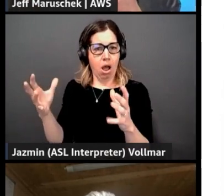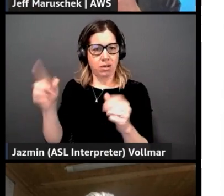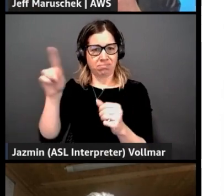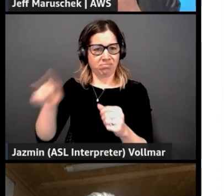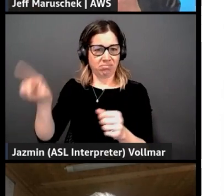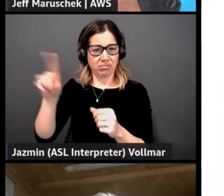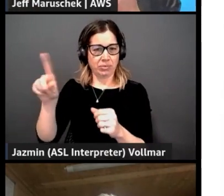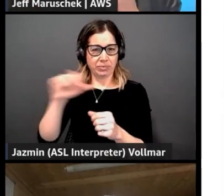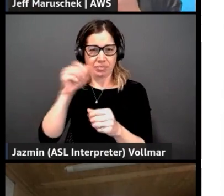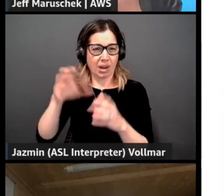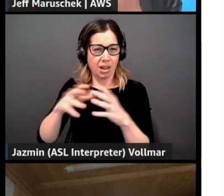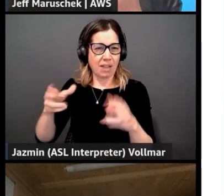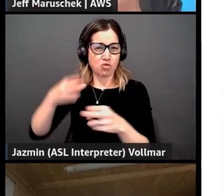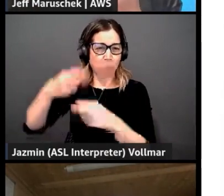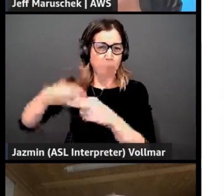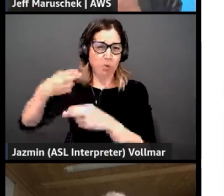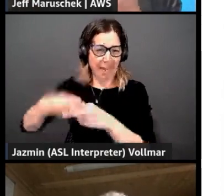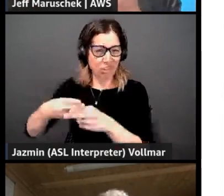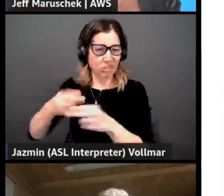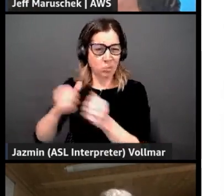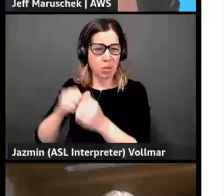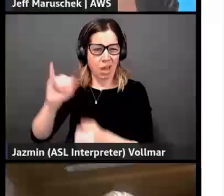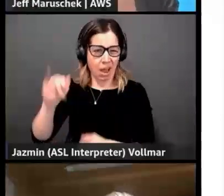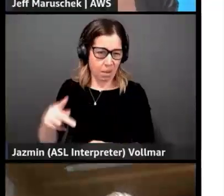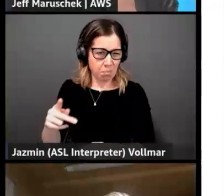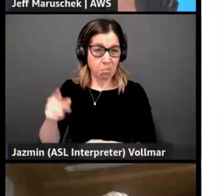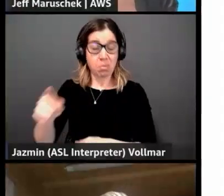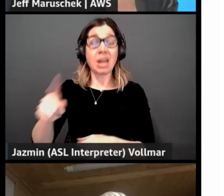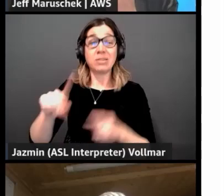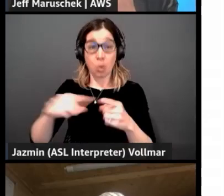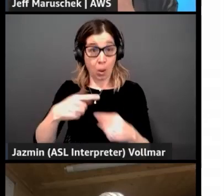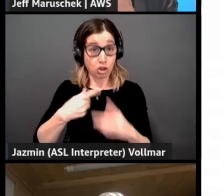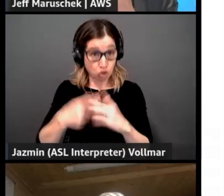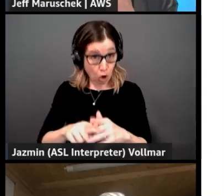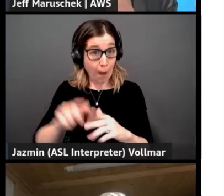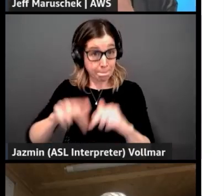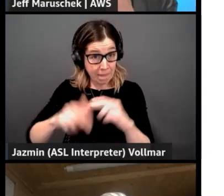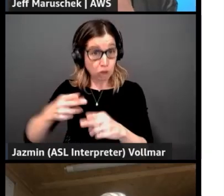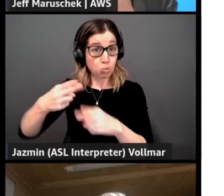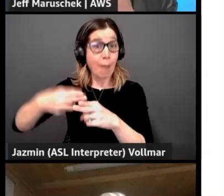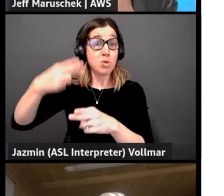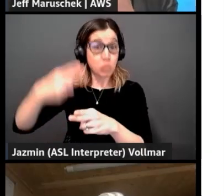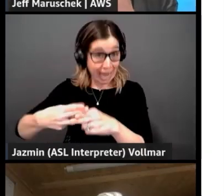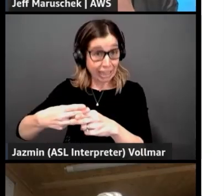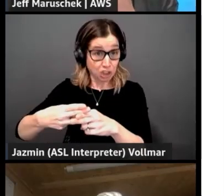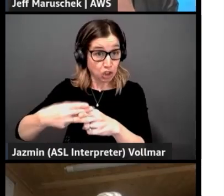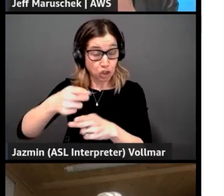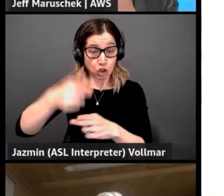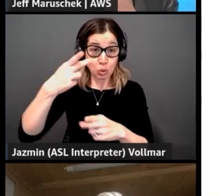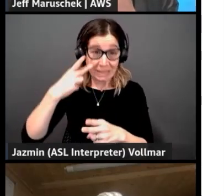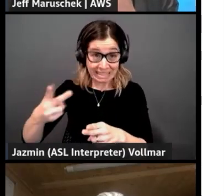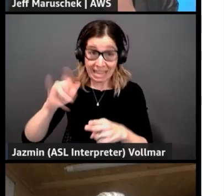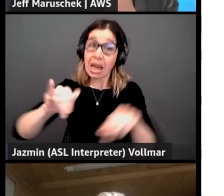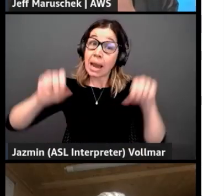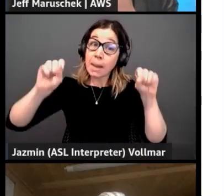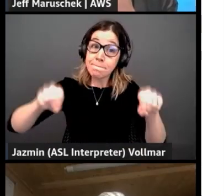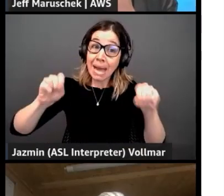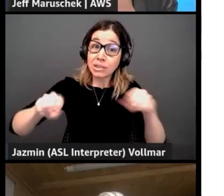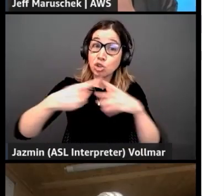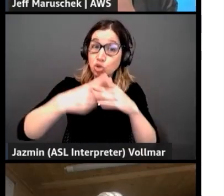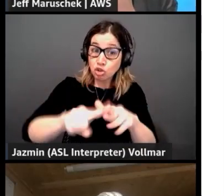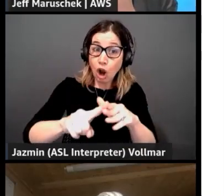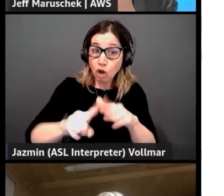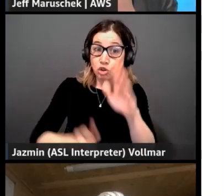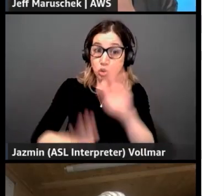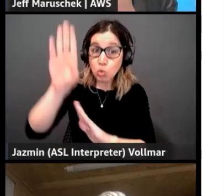IPs. Okay. So once I start to build up reputation, you'll see the capacity starts to grow. So it starts to get a little bit